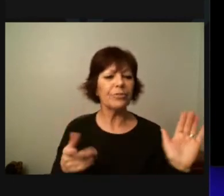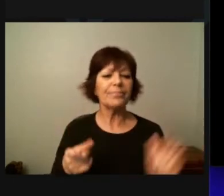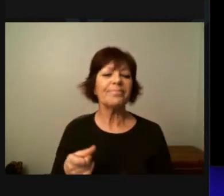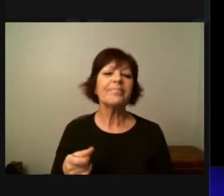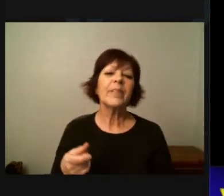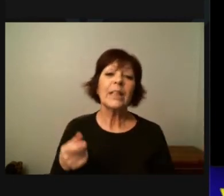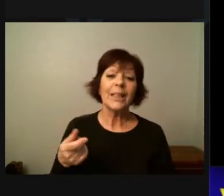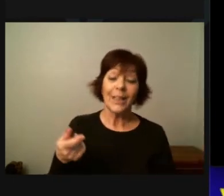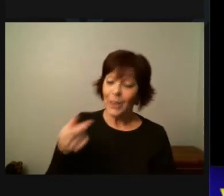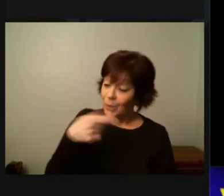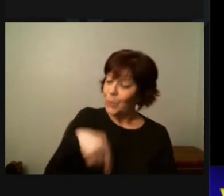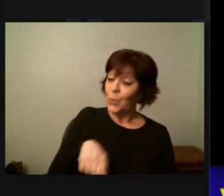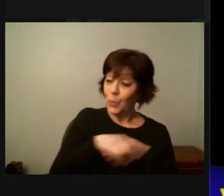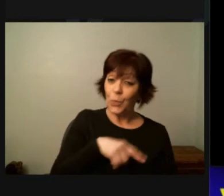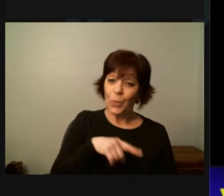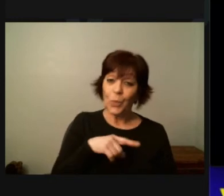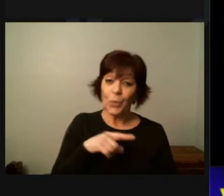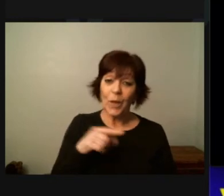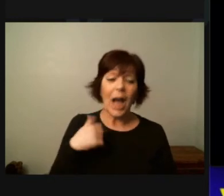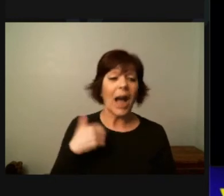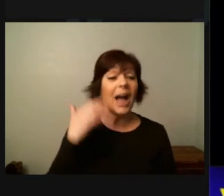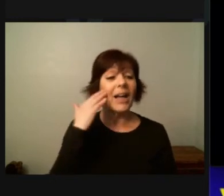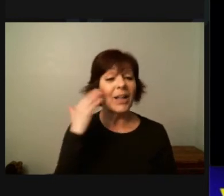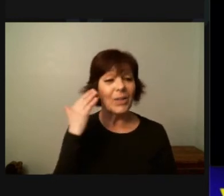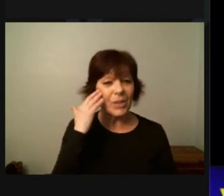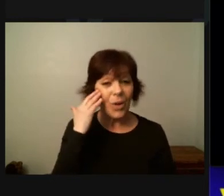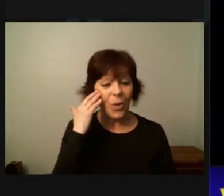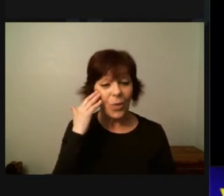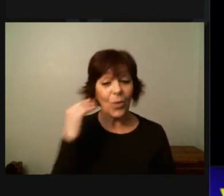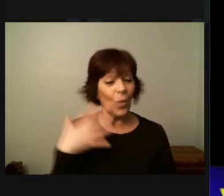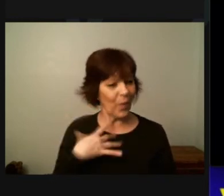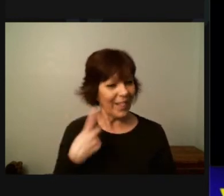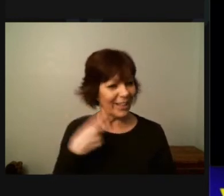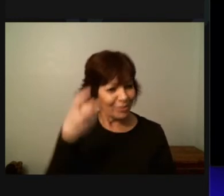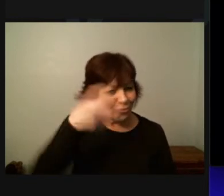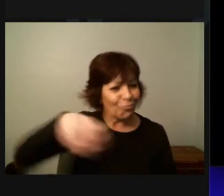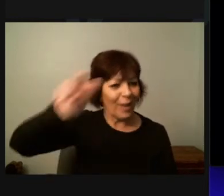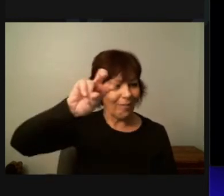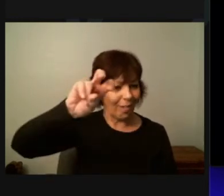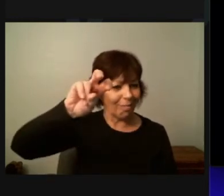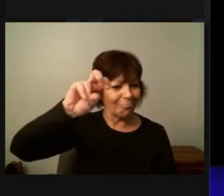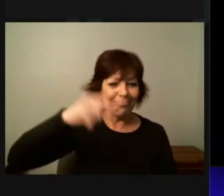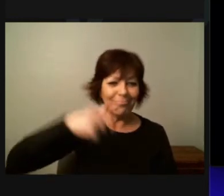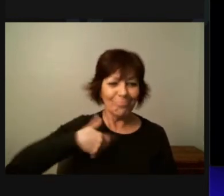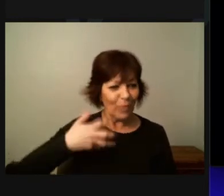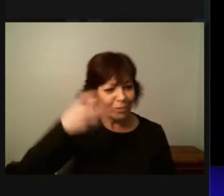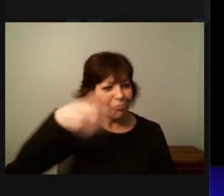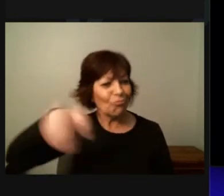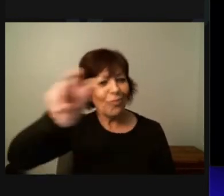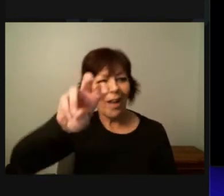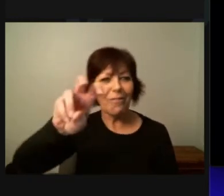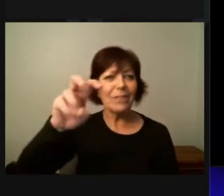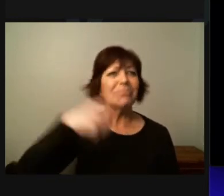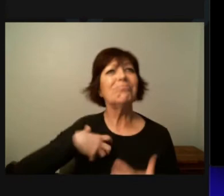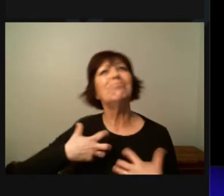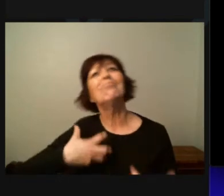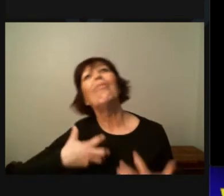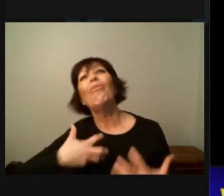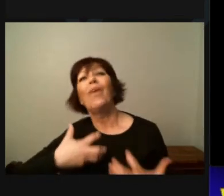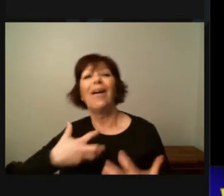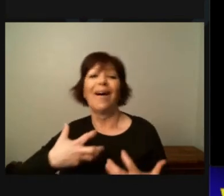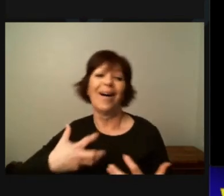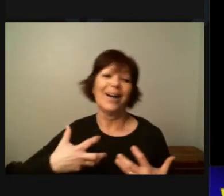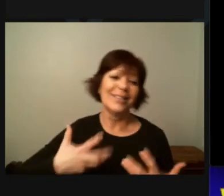and I know that we like to travel. I know that we've been wanting to travel now for quite